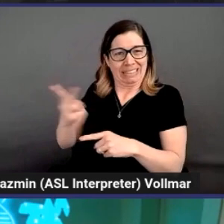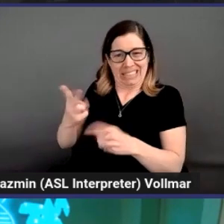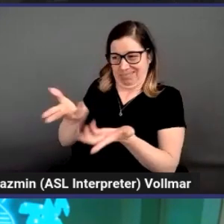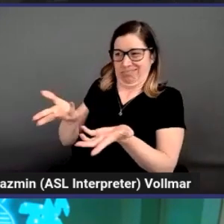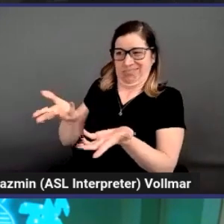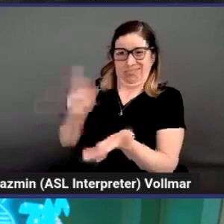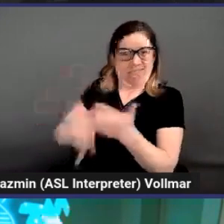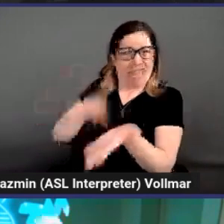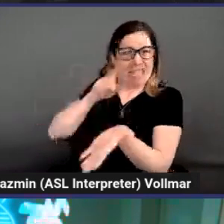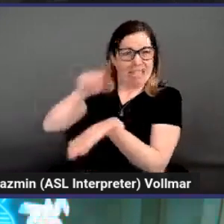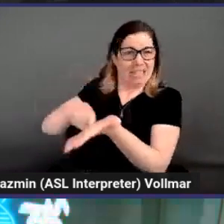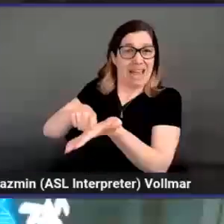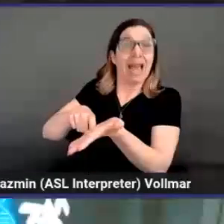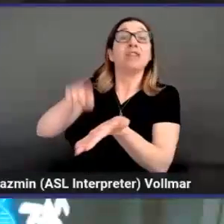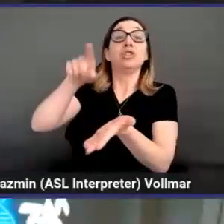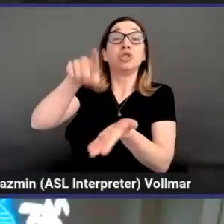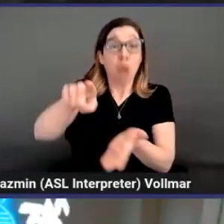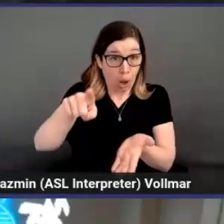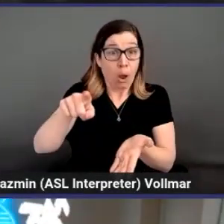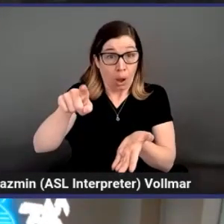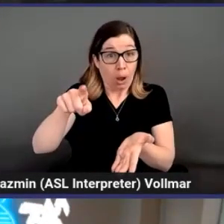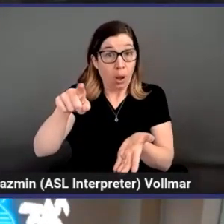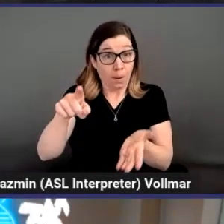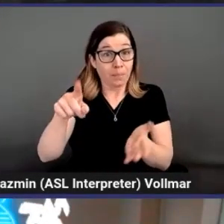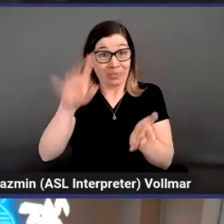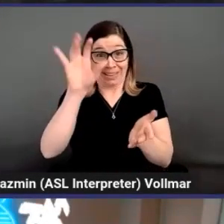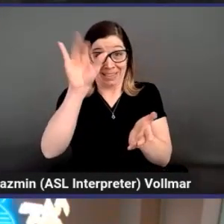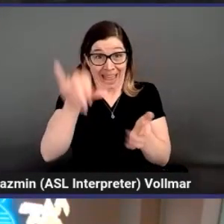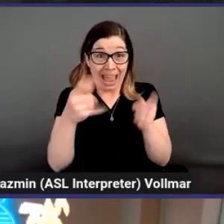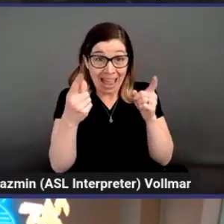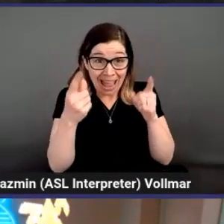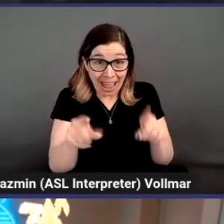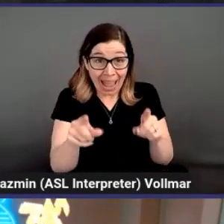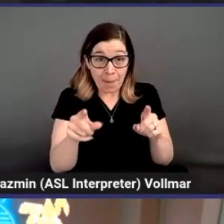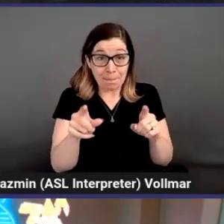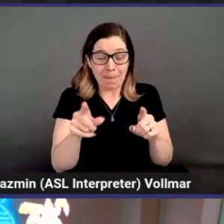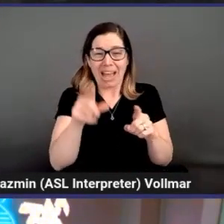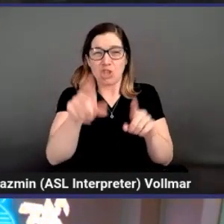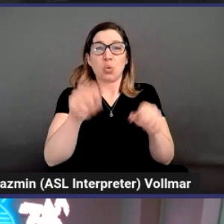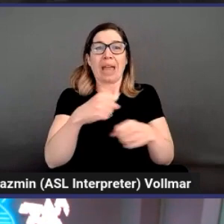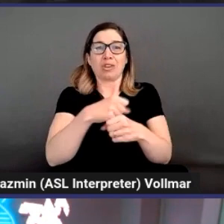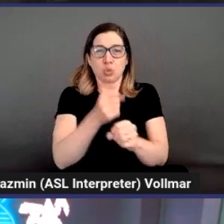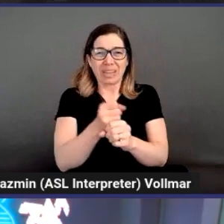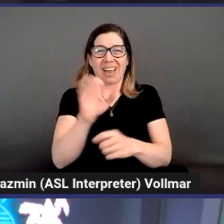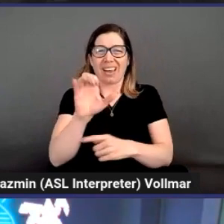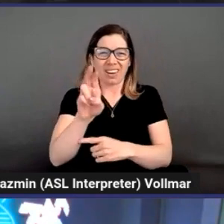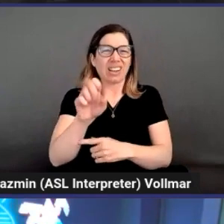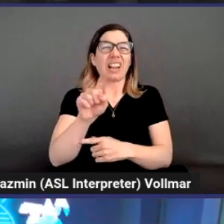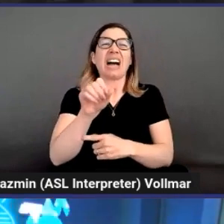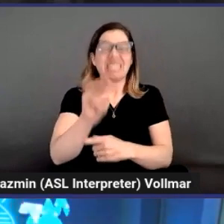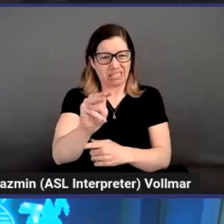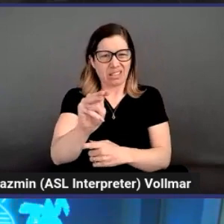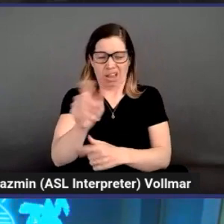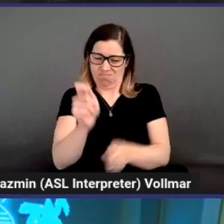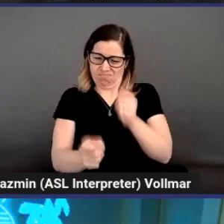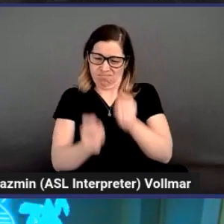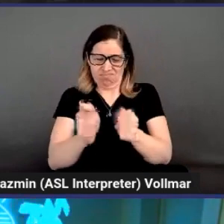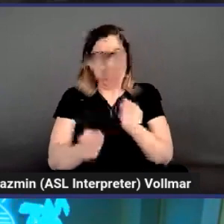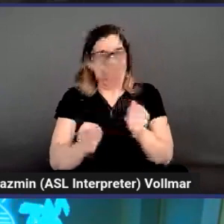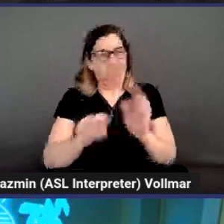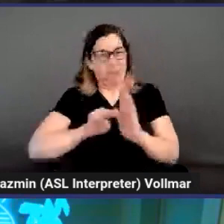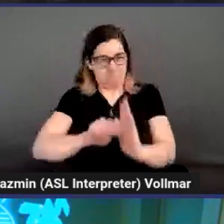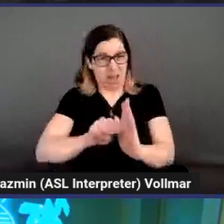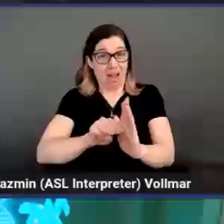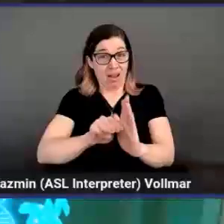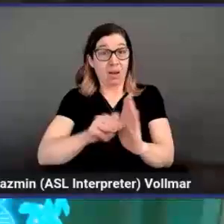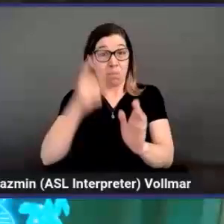that case, you can now, right, with this launch that we did last week, create a custom model for images as well